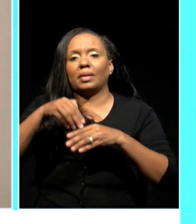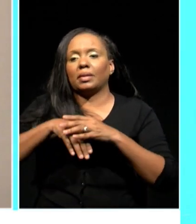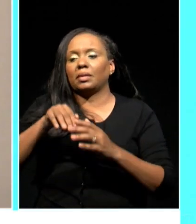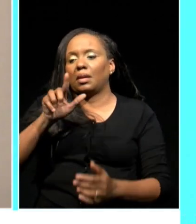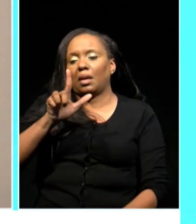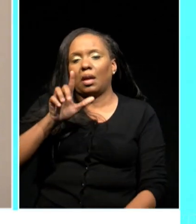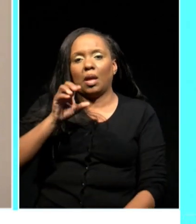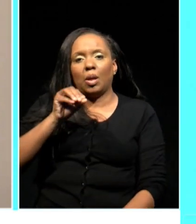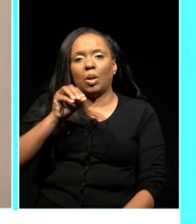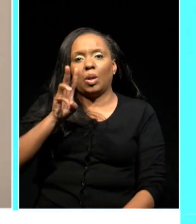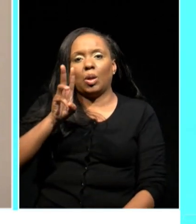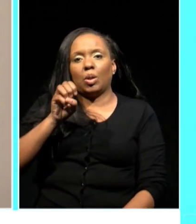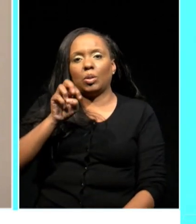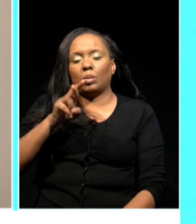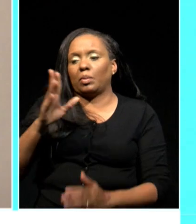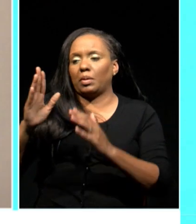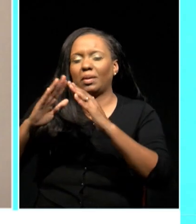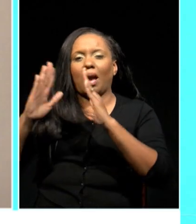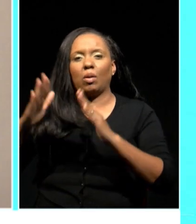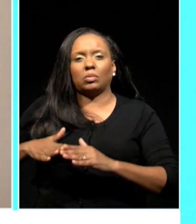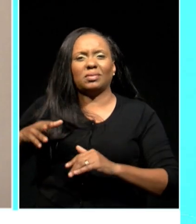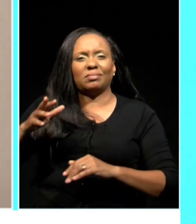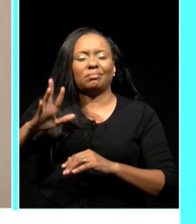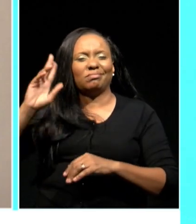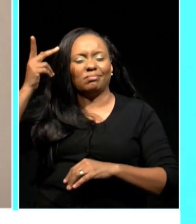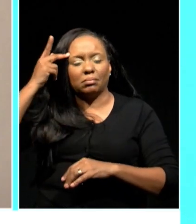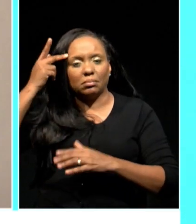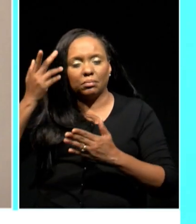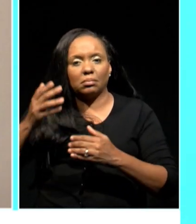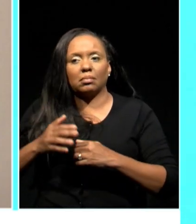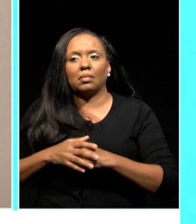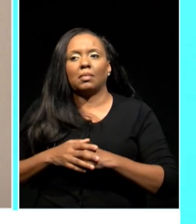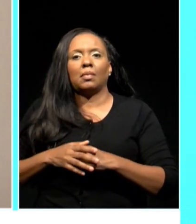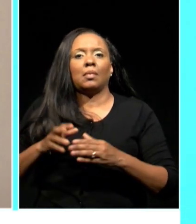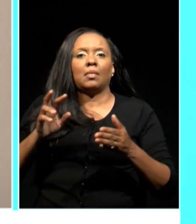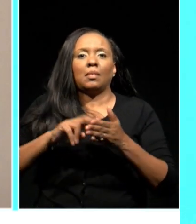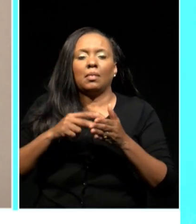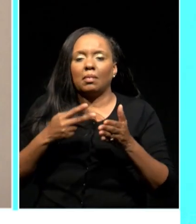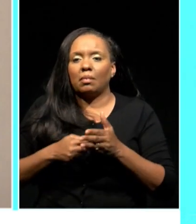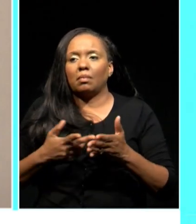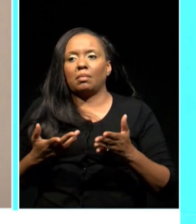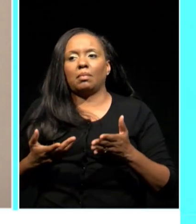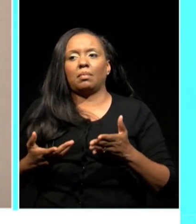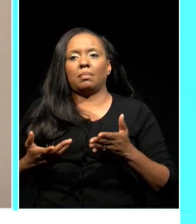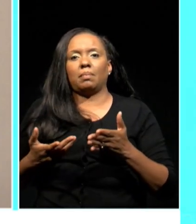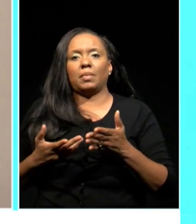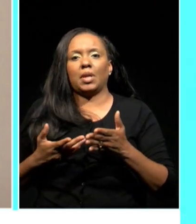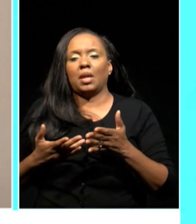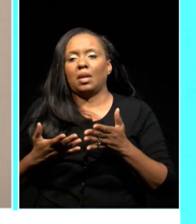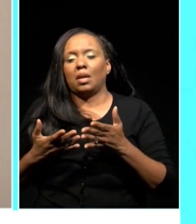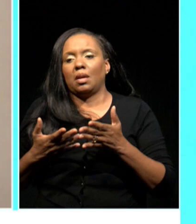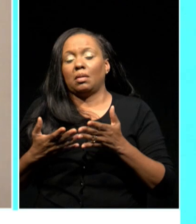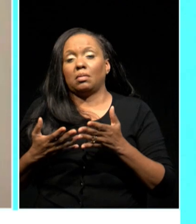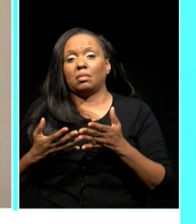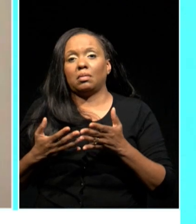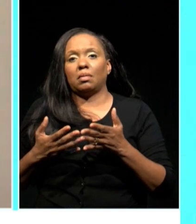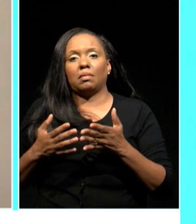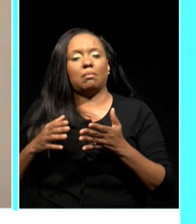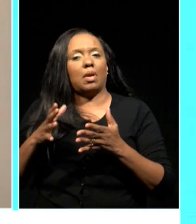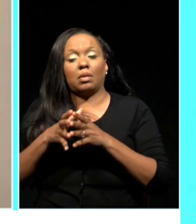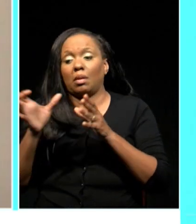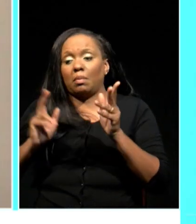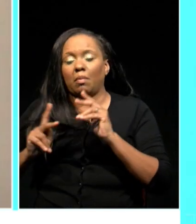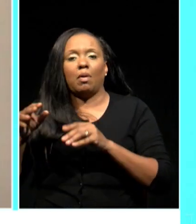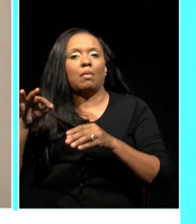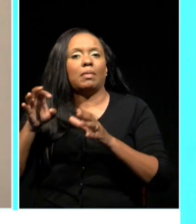And you wouldn't find yourself in a circumstance where a political party, thousands of persons voting for them, but they don't have any representation in government. So that is